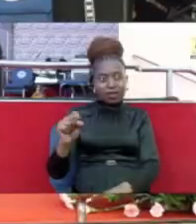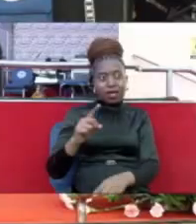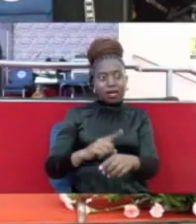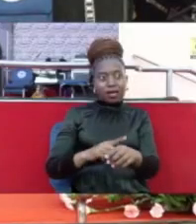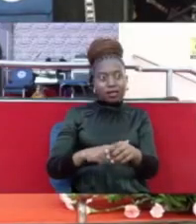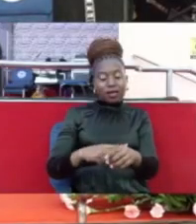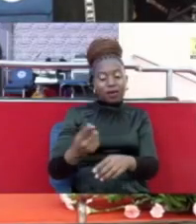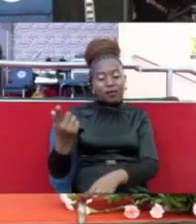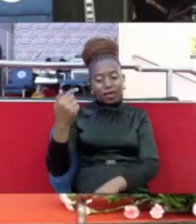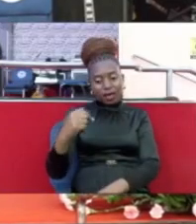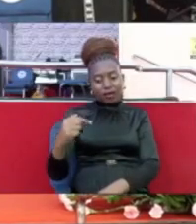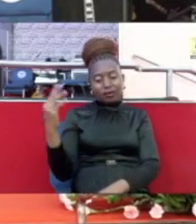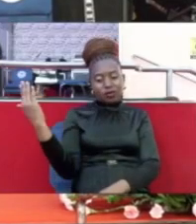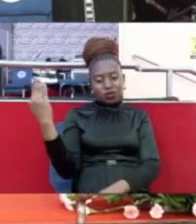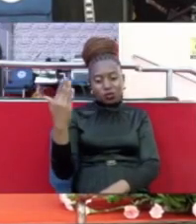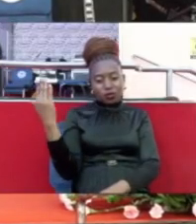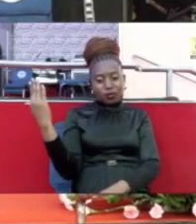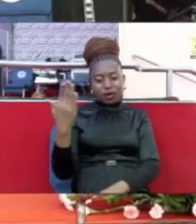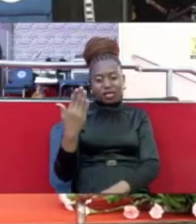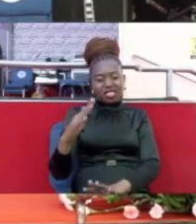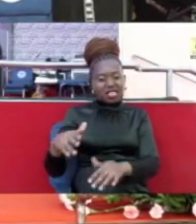didn't give him anything.